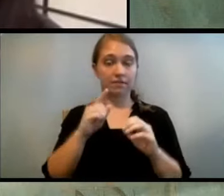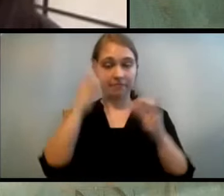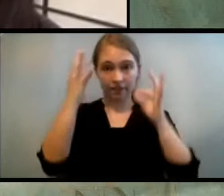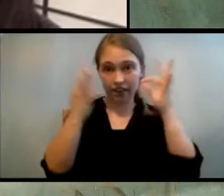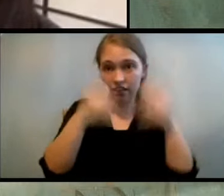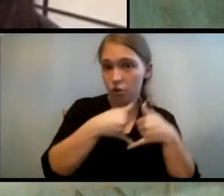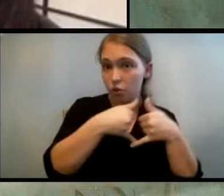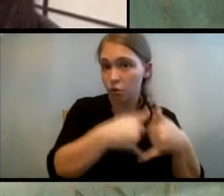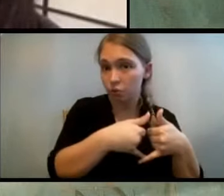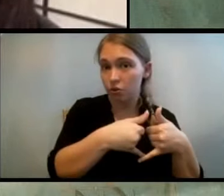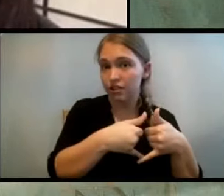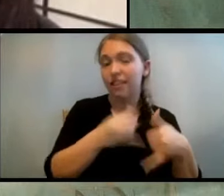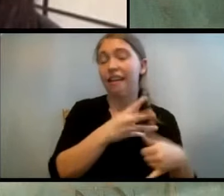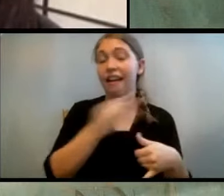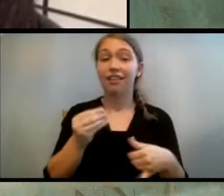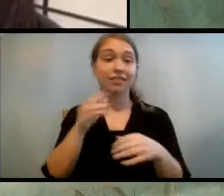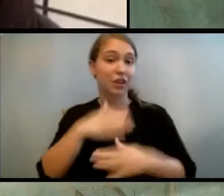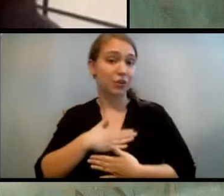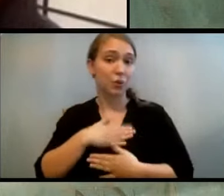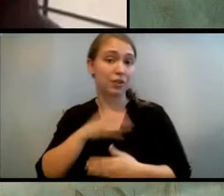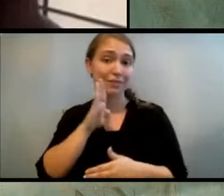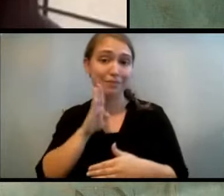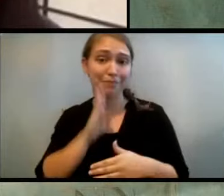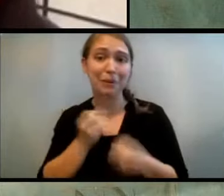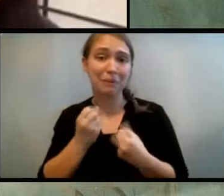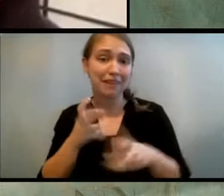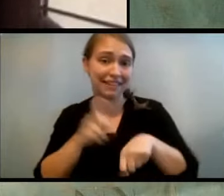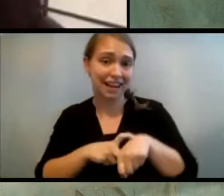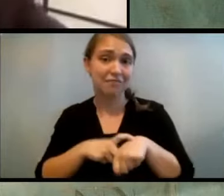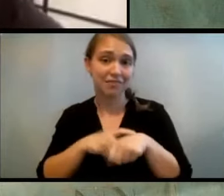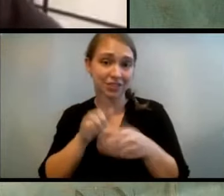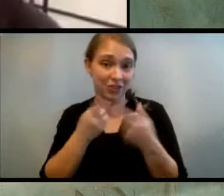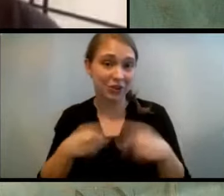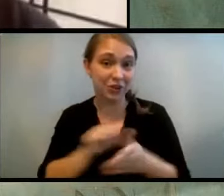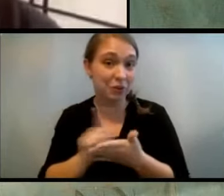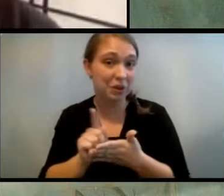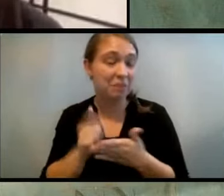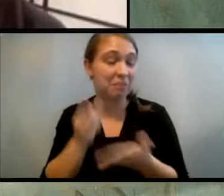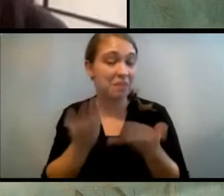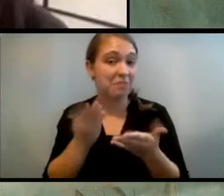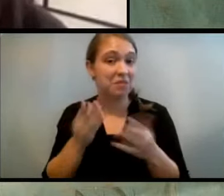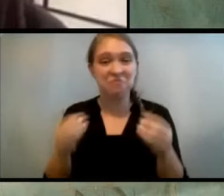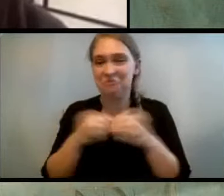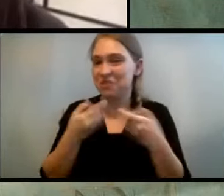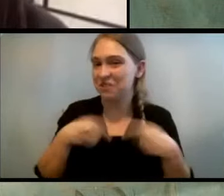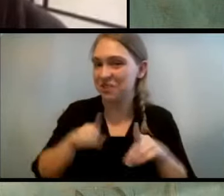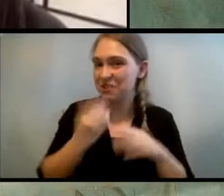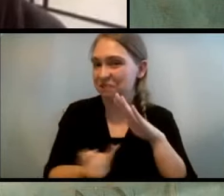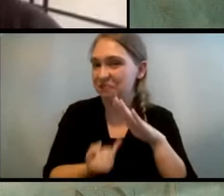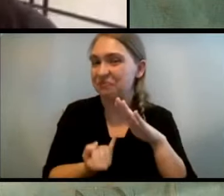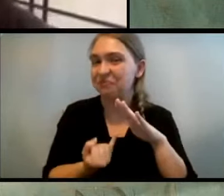Day several times a week. More in quarantine, we'll find out. Next,